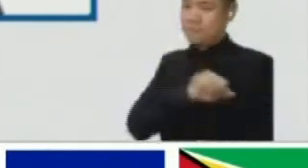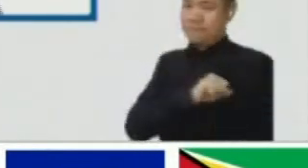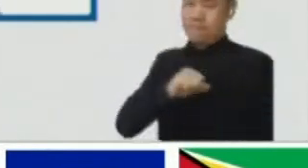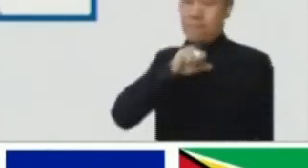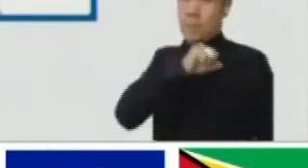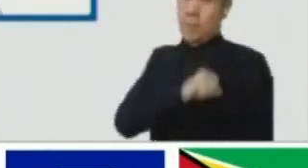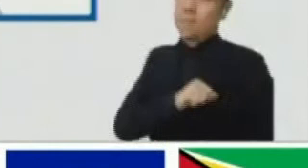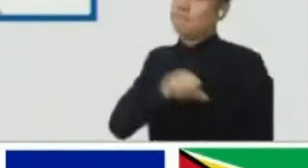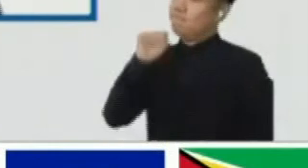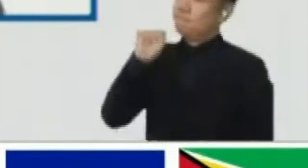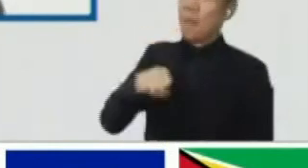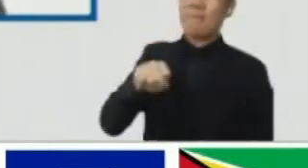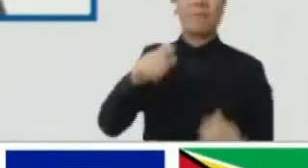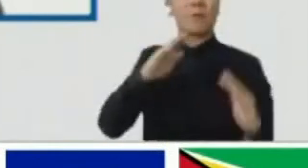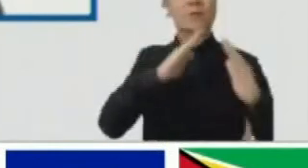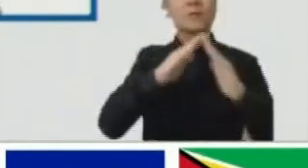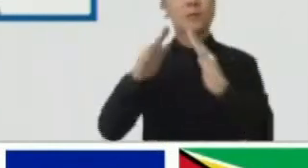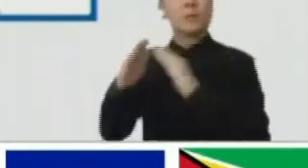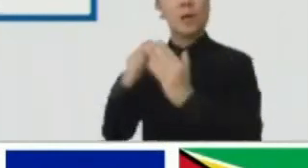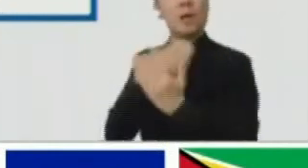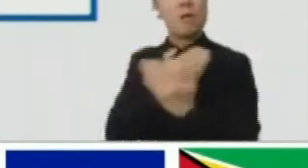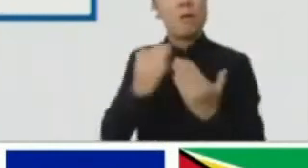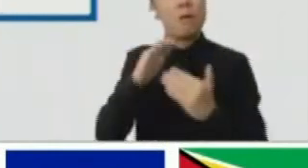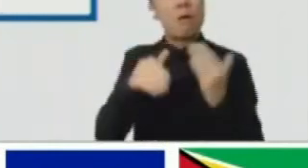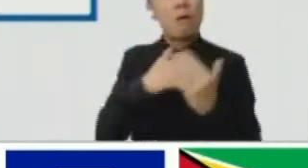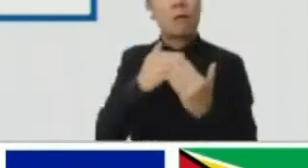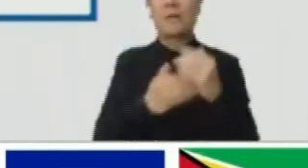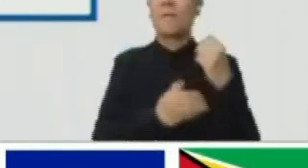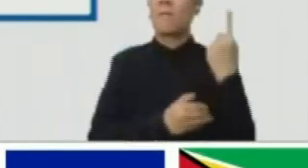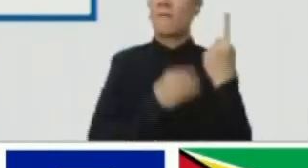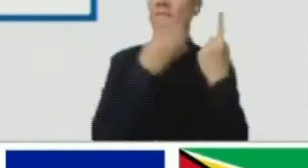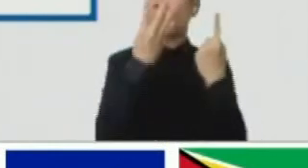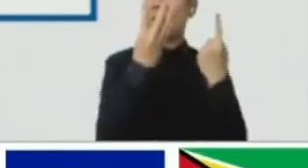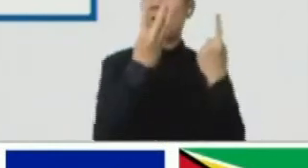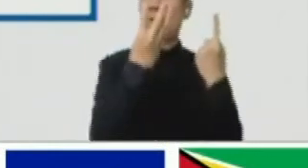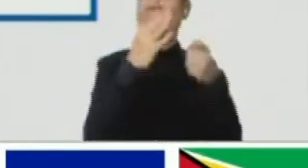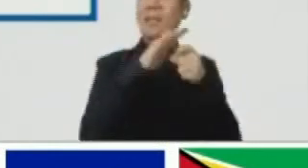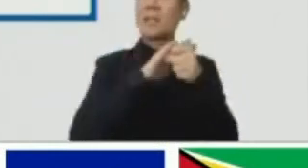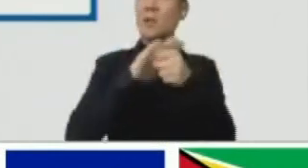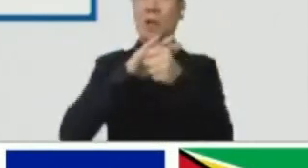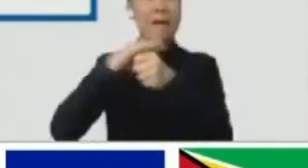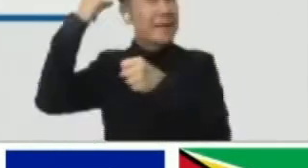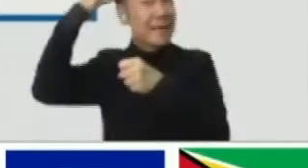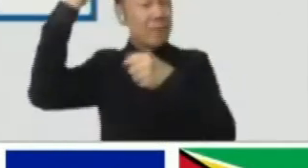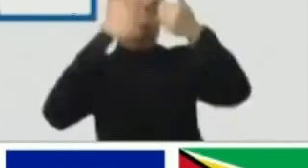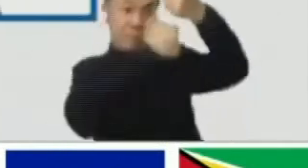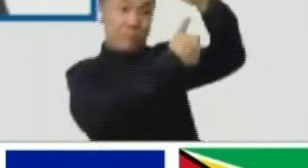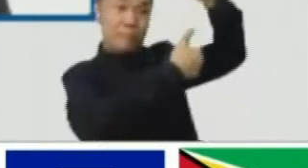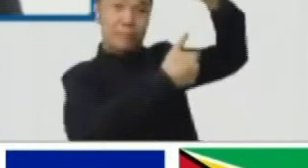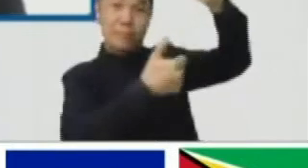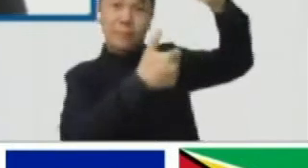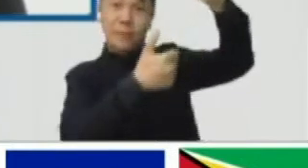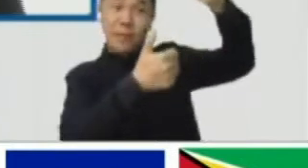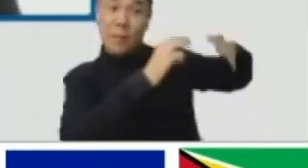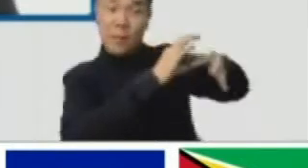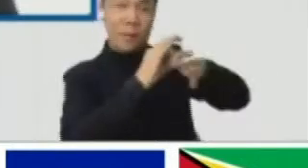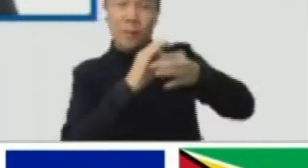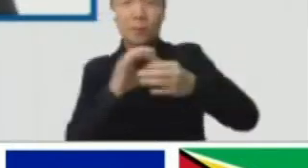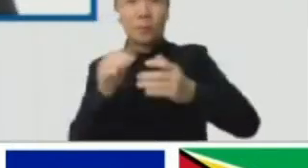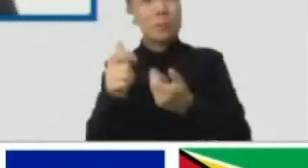enrolled all its 14 local governments in the Making Cities Resilient 2030 initiative.